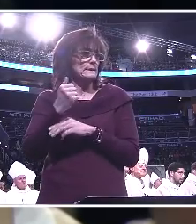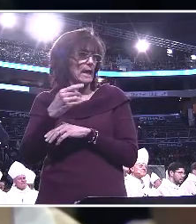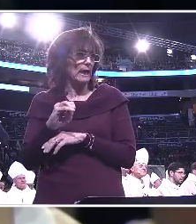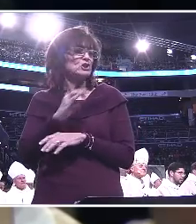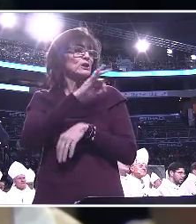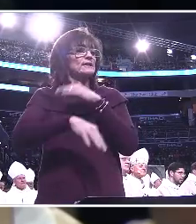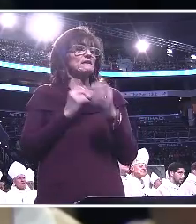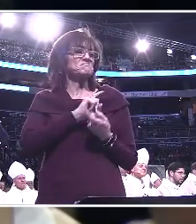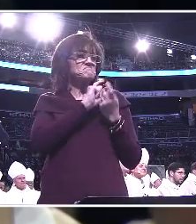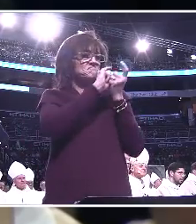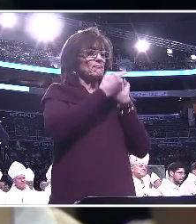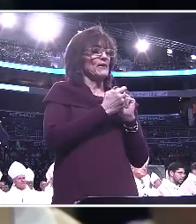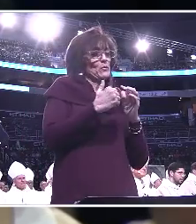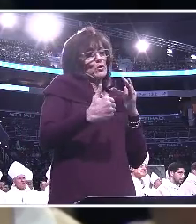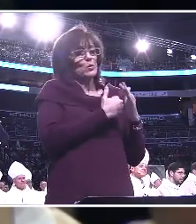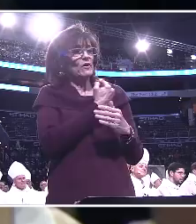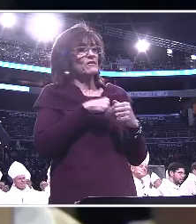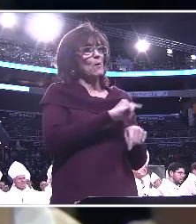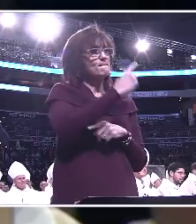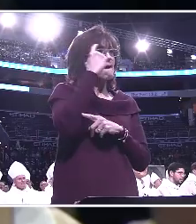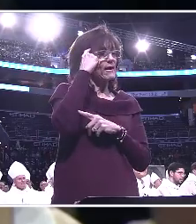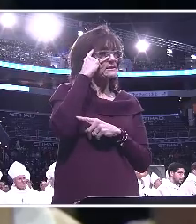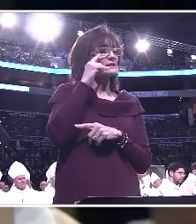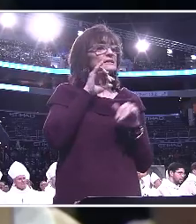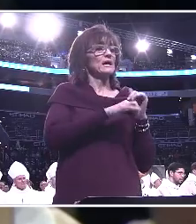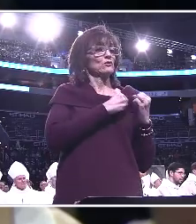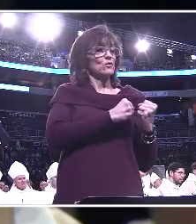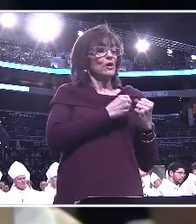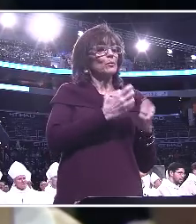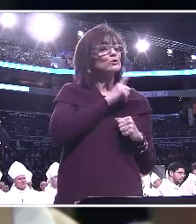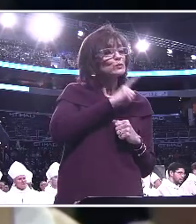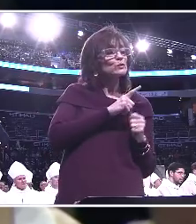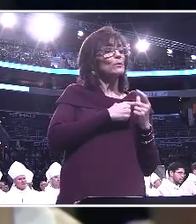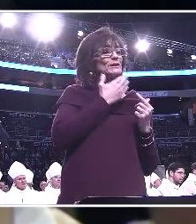by the renewal of our minds, standing firm in what is true and what is good.